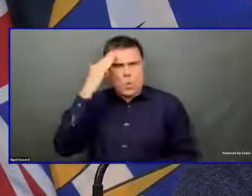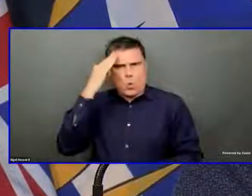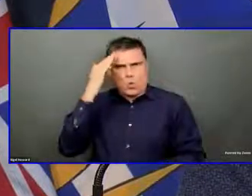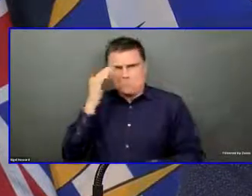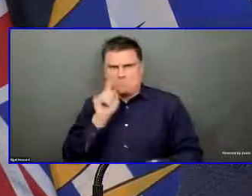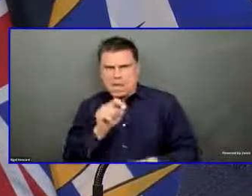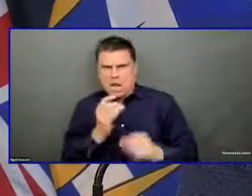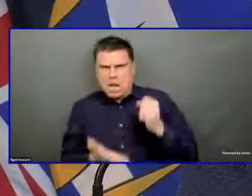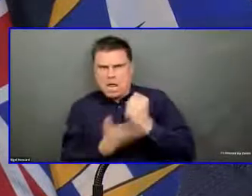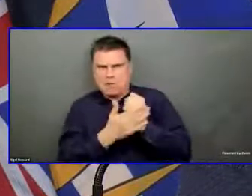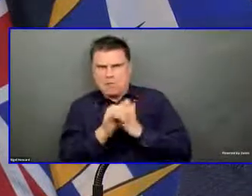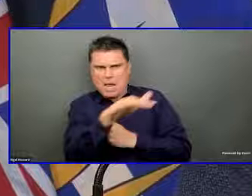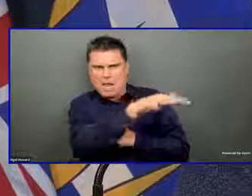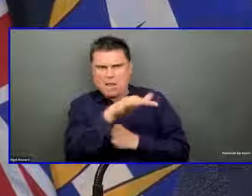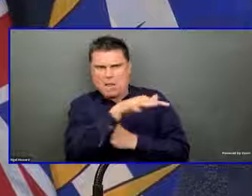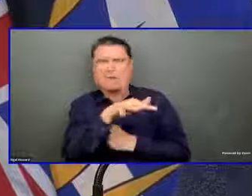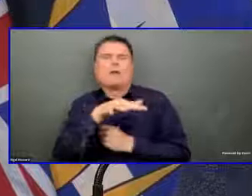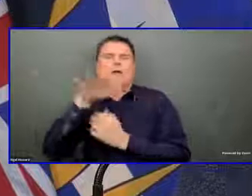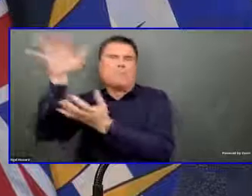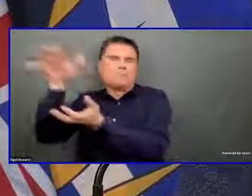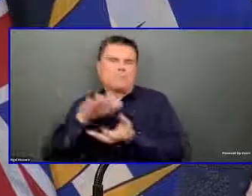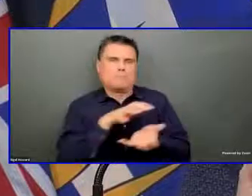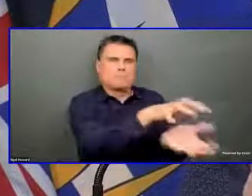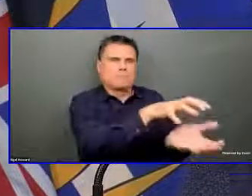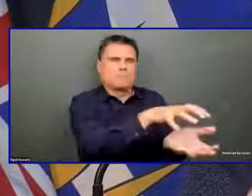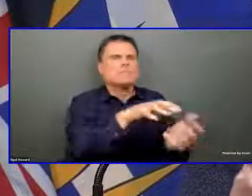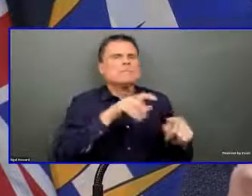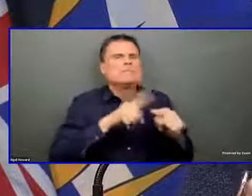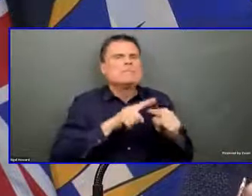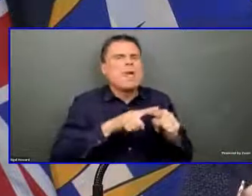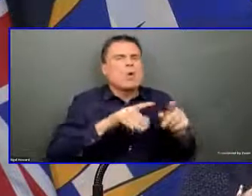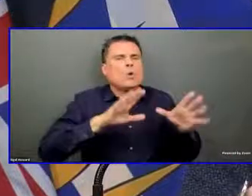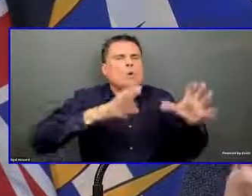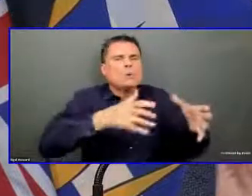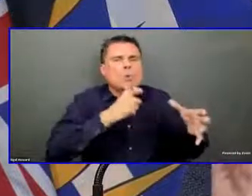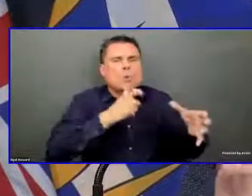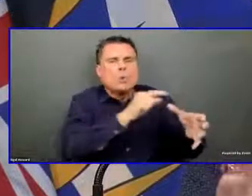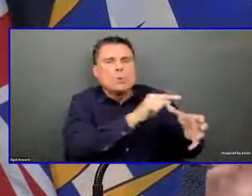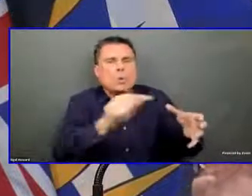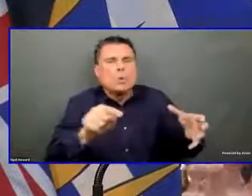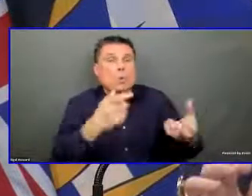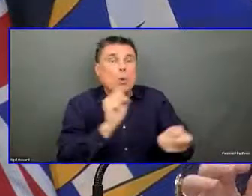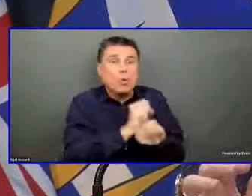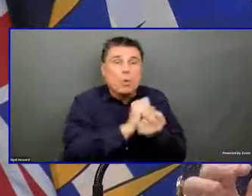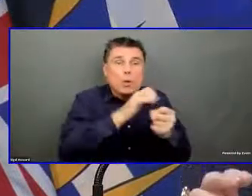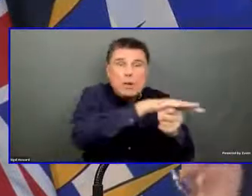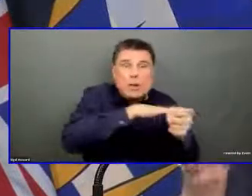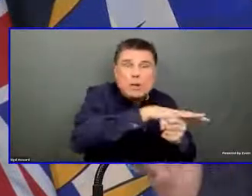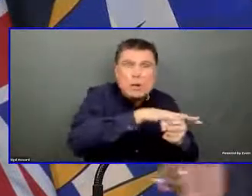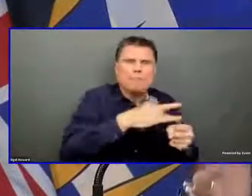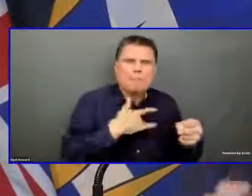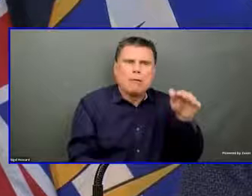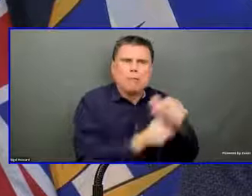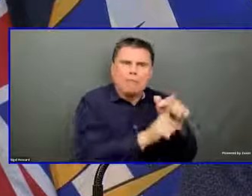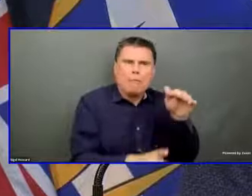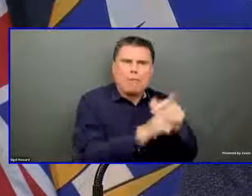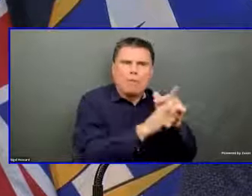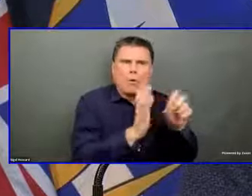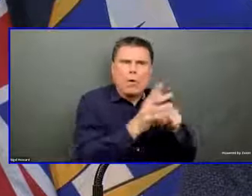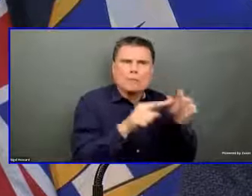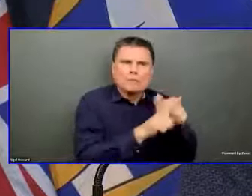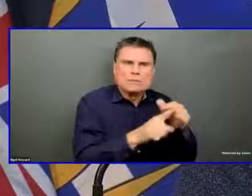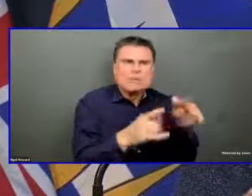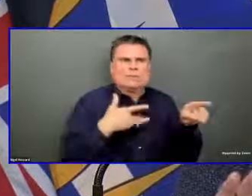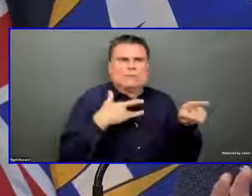is around workplaces where we're seeing clusters and outbreaks and high-risk workplaces. I mentioned earlier